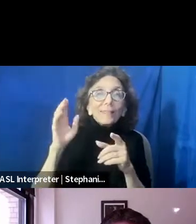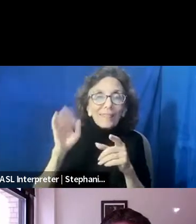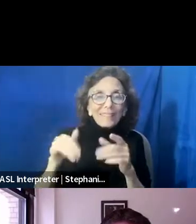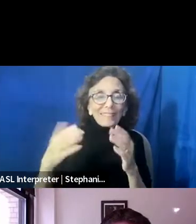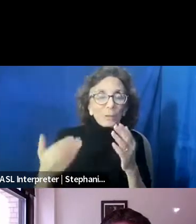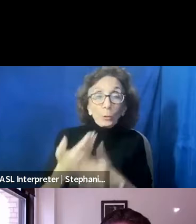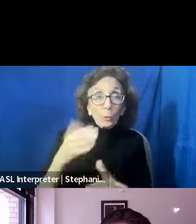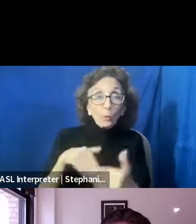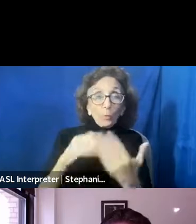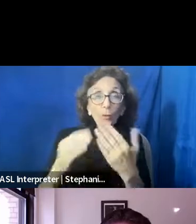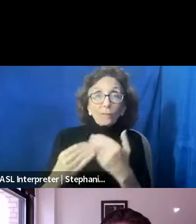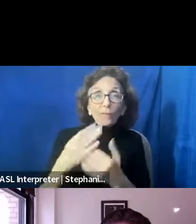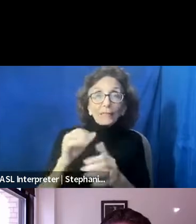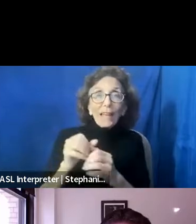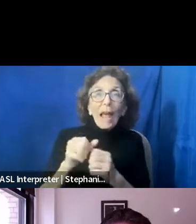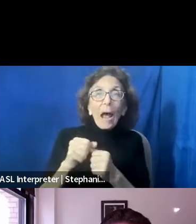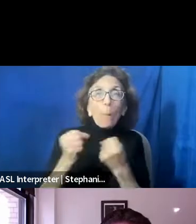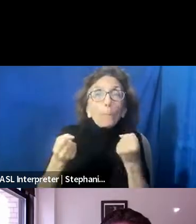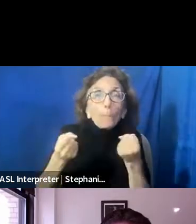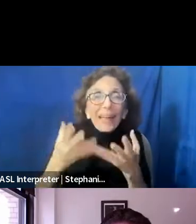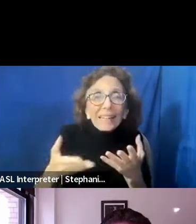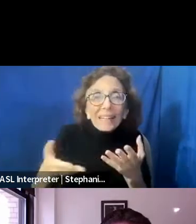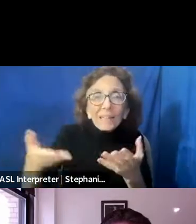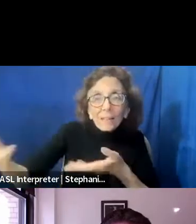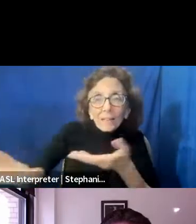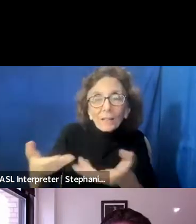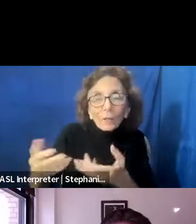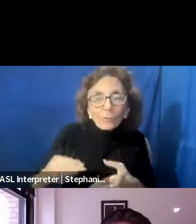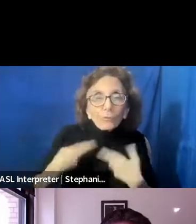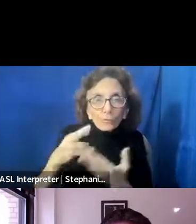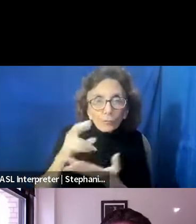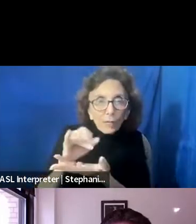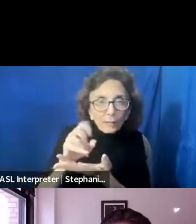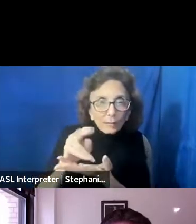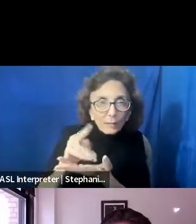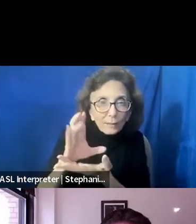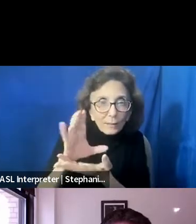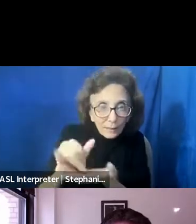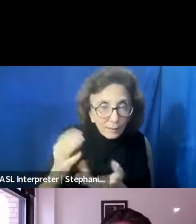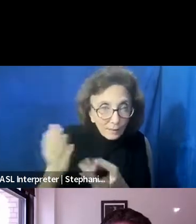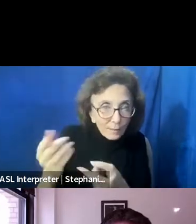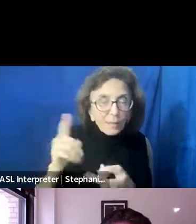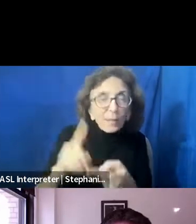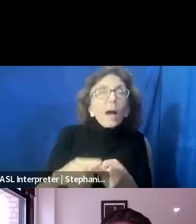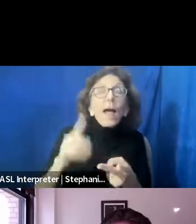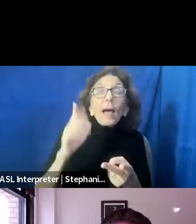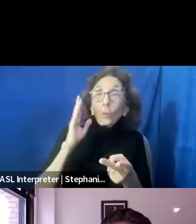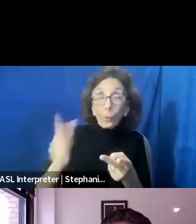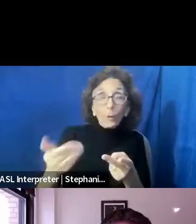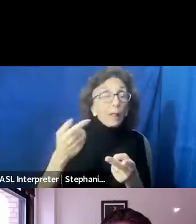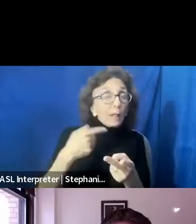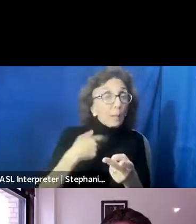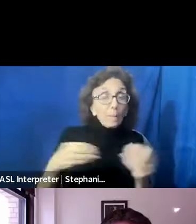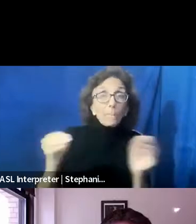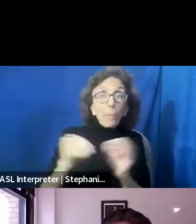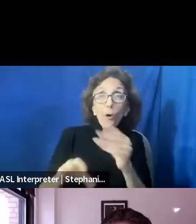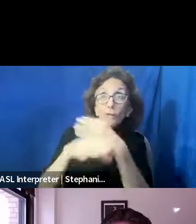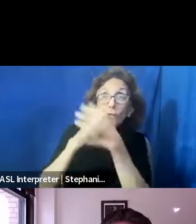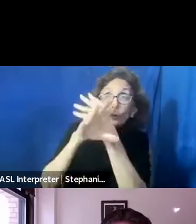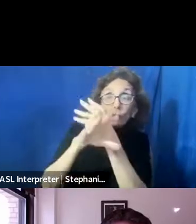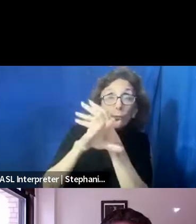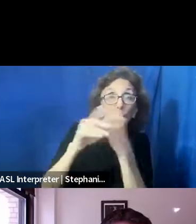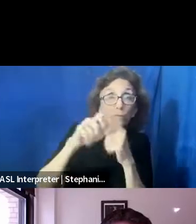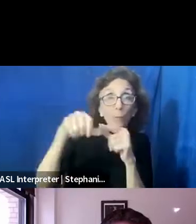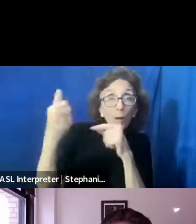or whether we're now going to be working with people from other parts of the world virtually more than we used